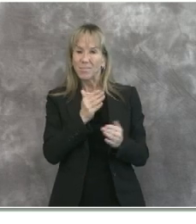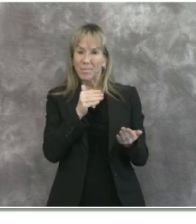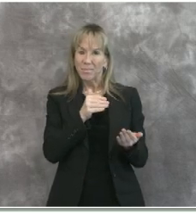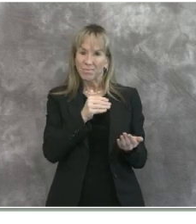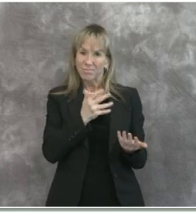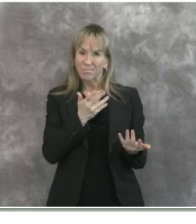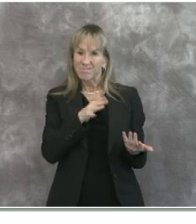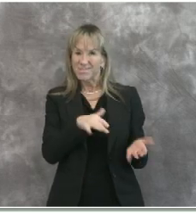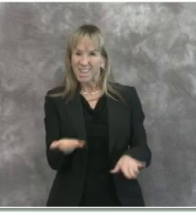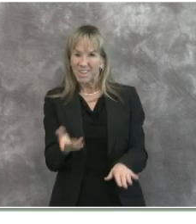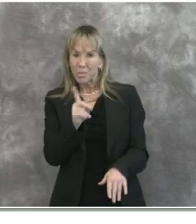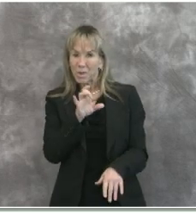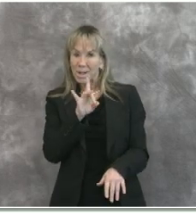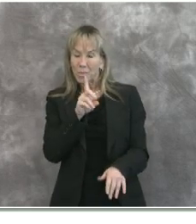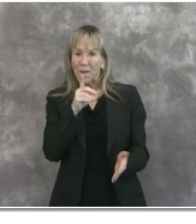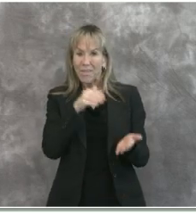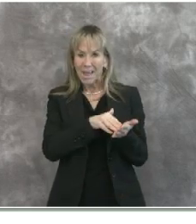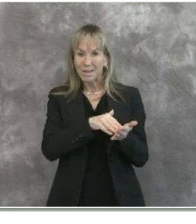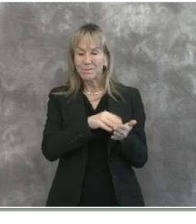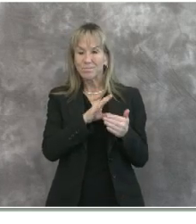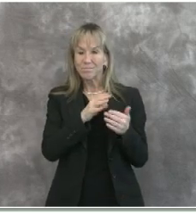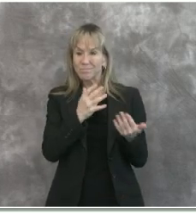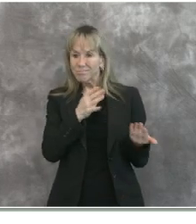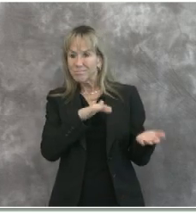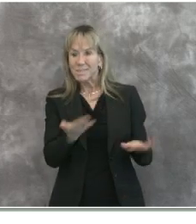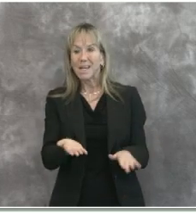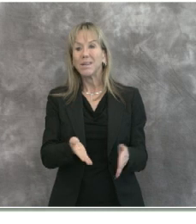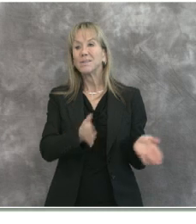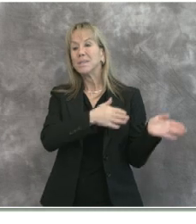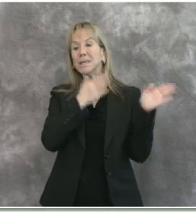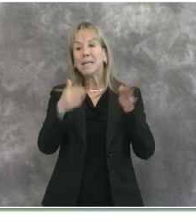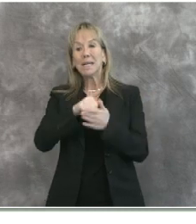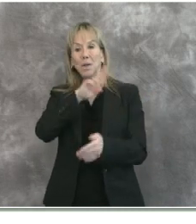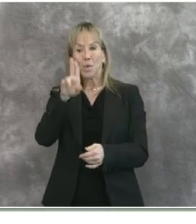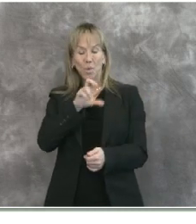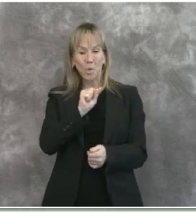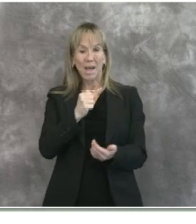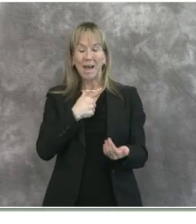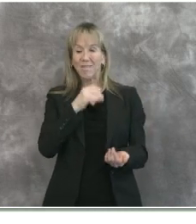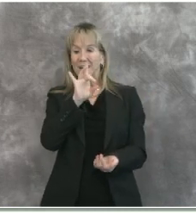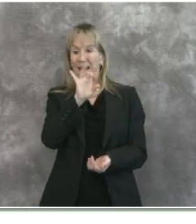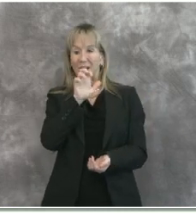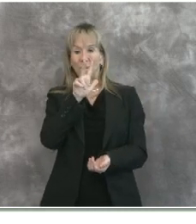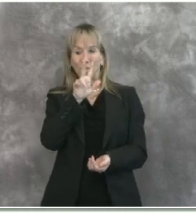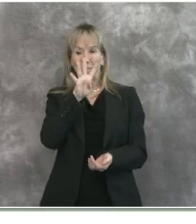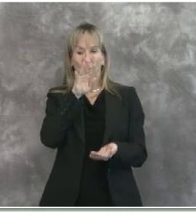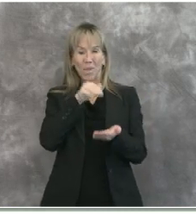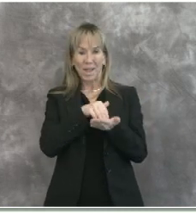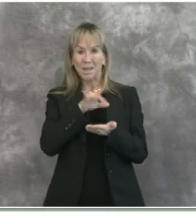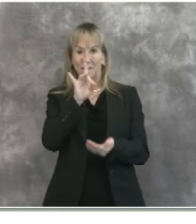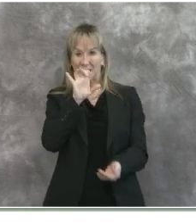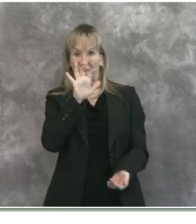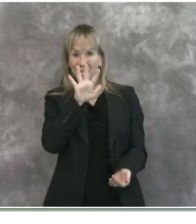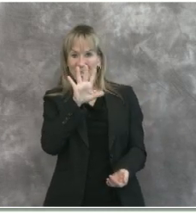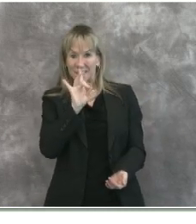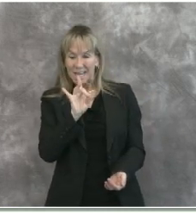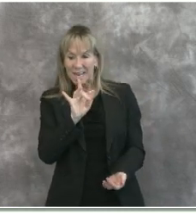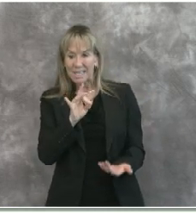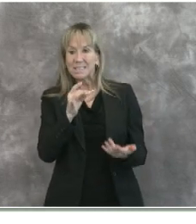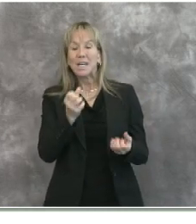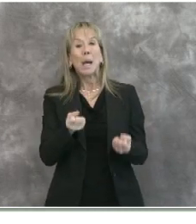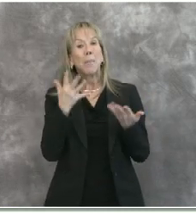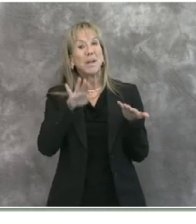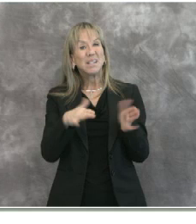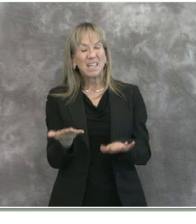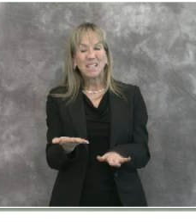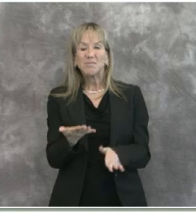Nationwide, over 834,000 positive cases have occurred, and this includes approximately